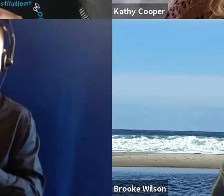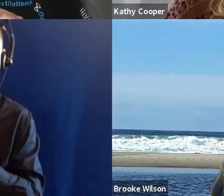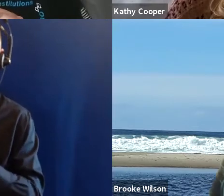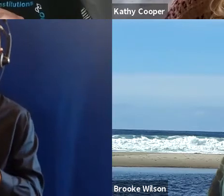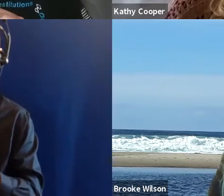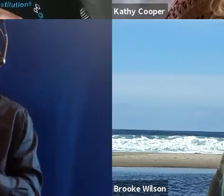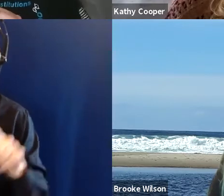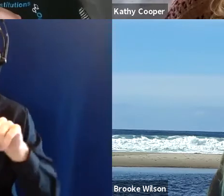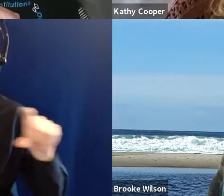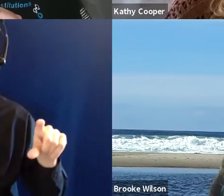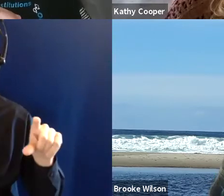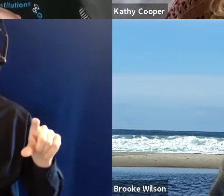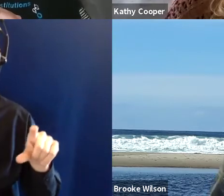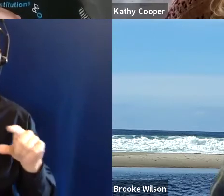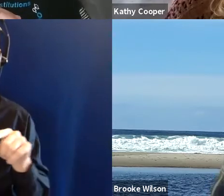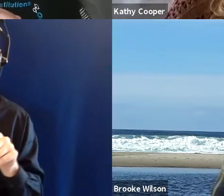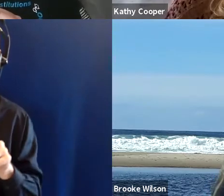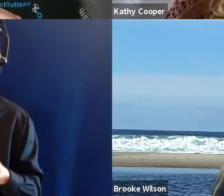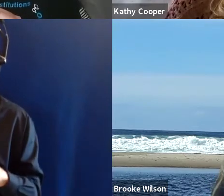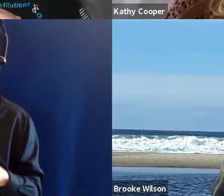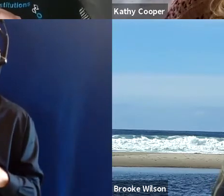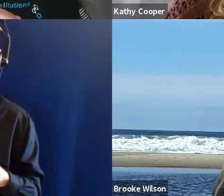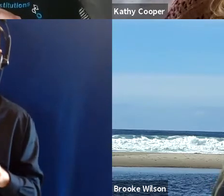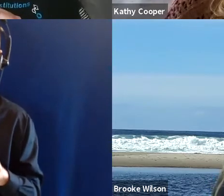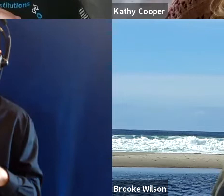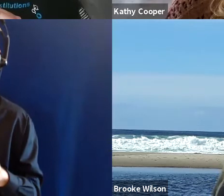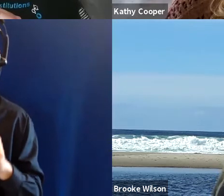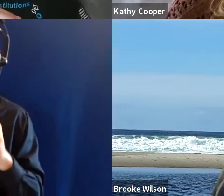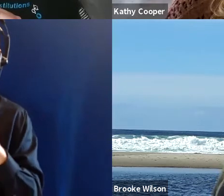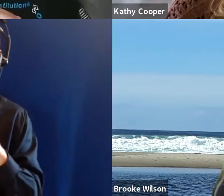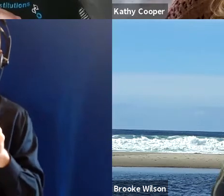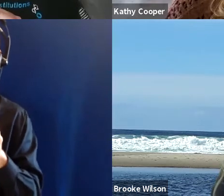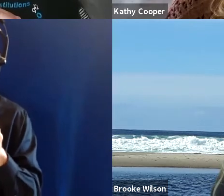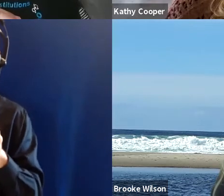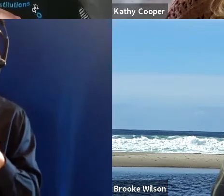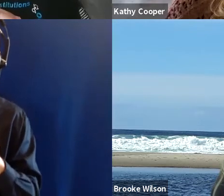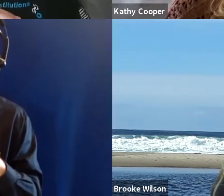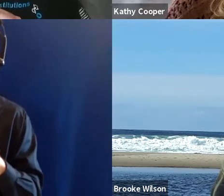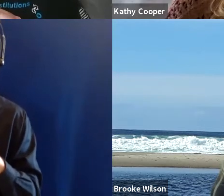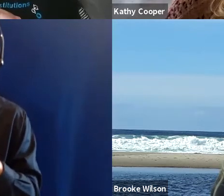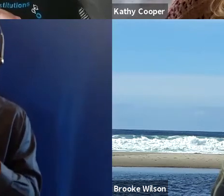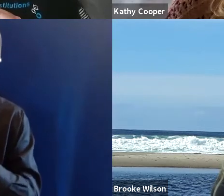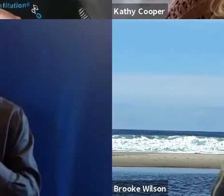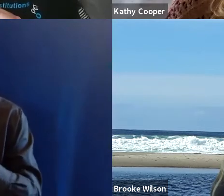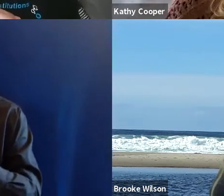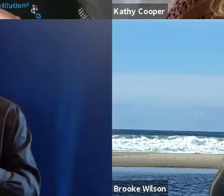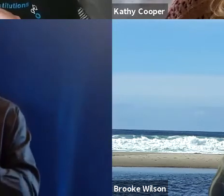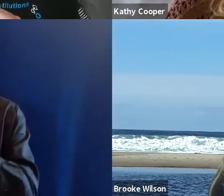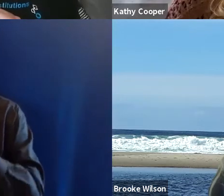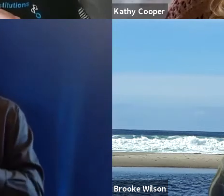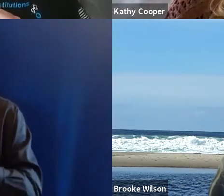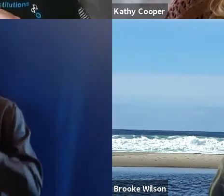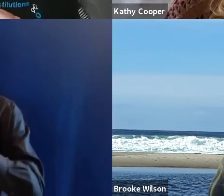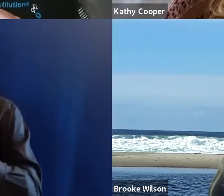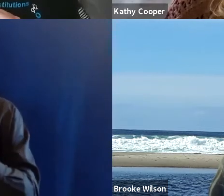same menu, there is a little word bubble. And if you click on that, you can join in the discussion. Everyone's saying hello